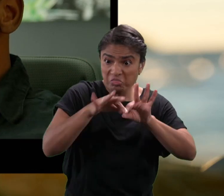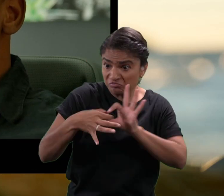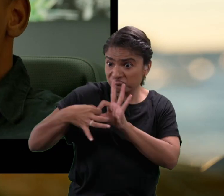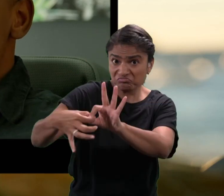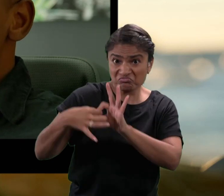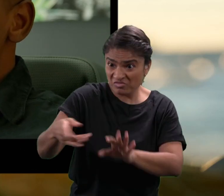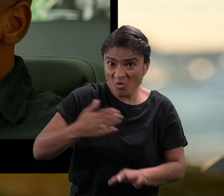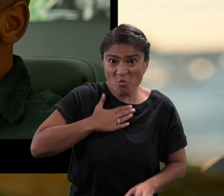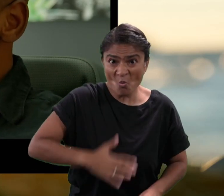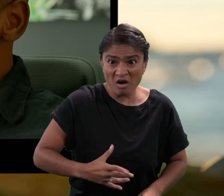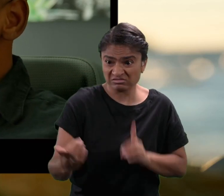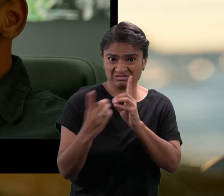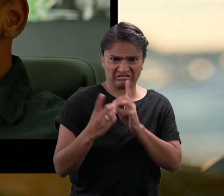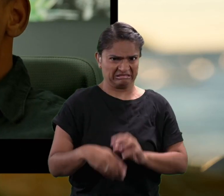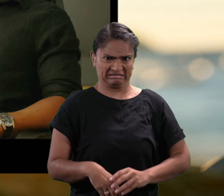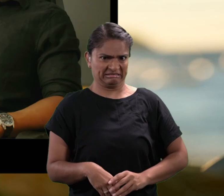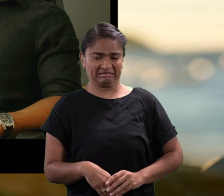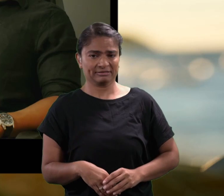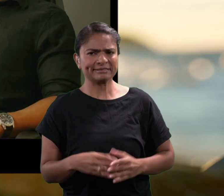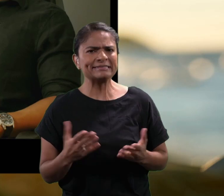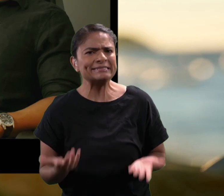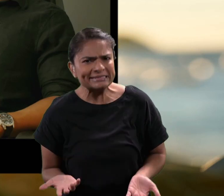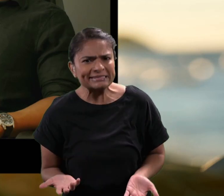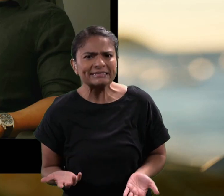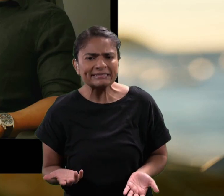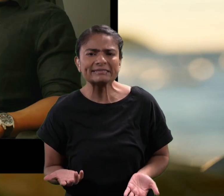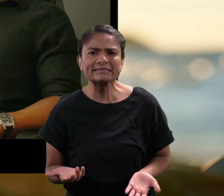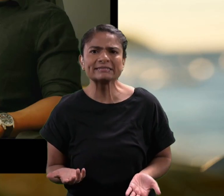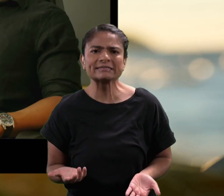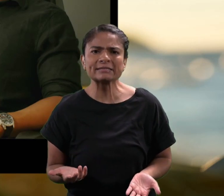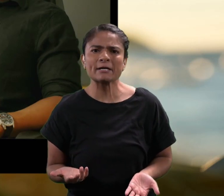of sort of like being in relationships with. And